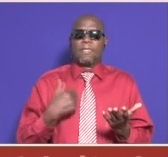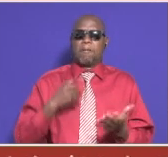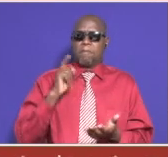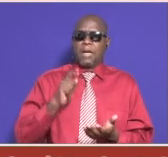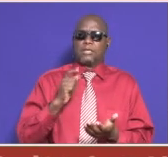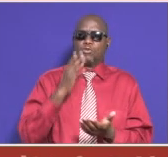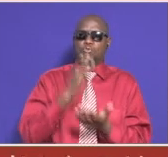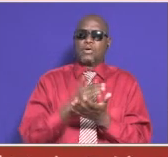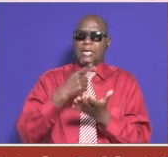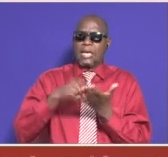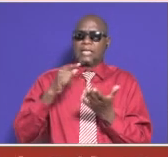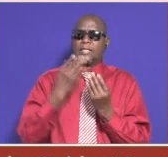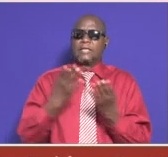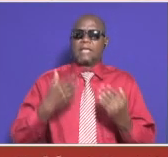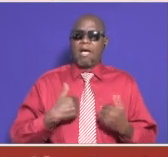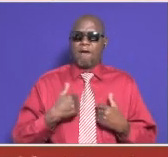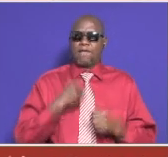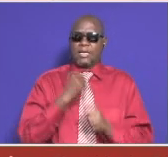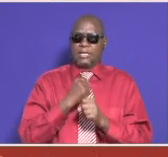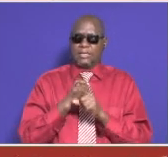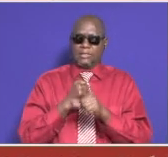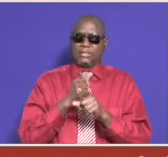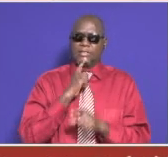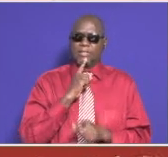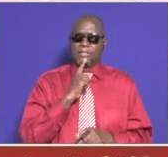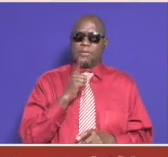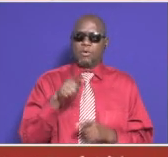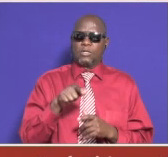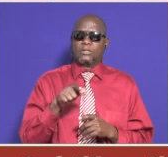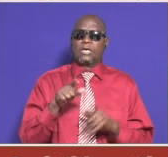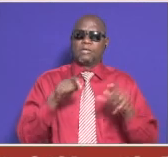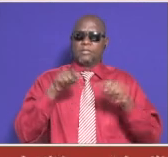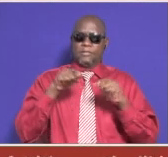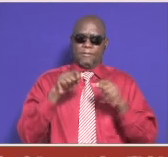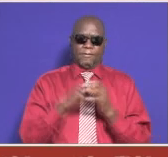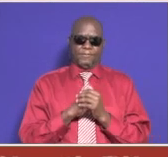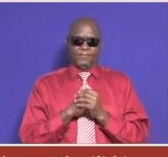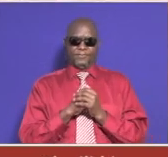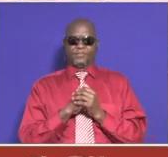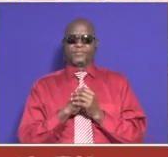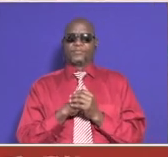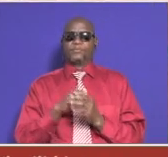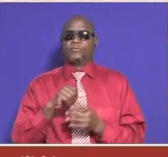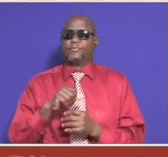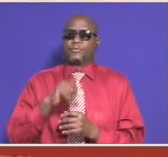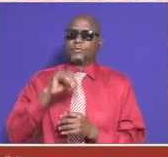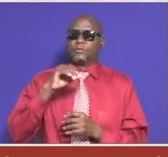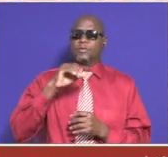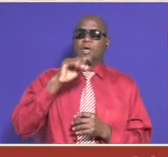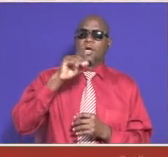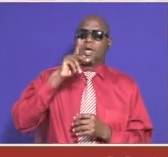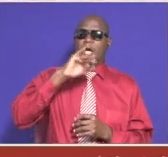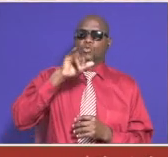about the things that I've said about this administration. Umabi Senator Moses Kajuan asked the Senate to summon the CS to substantiate his